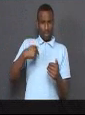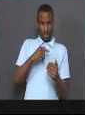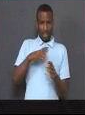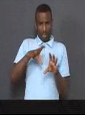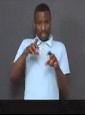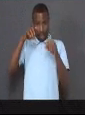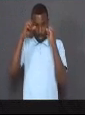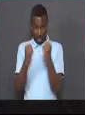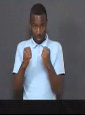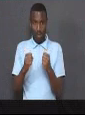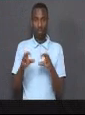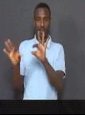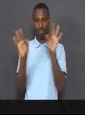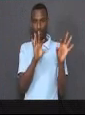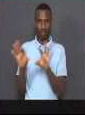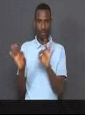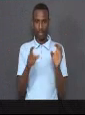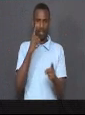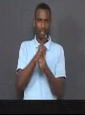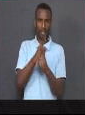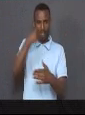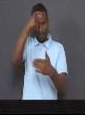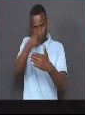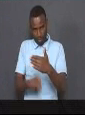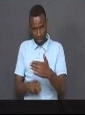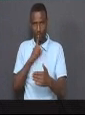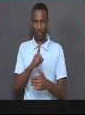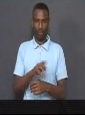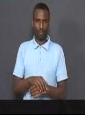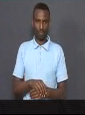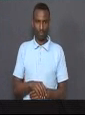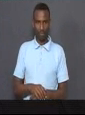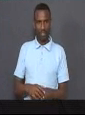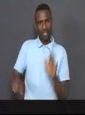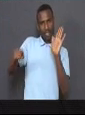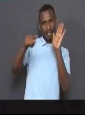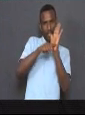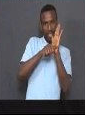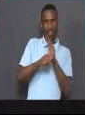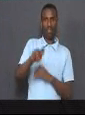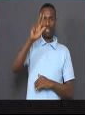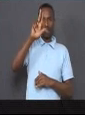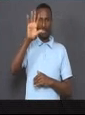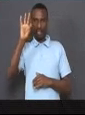Now, all we have to do is substitute the correct values.